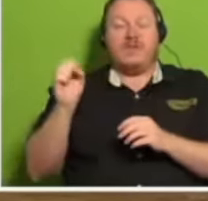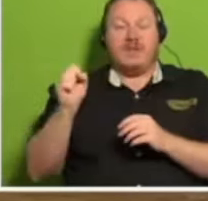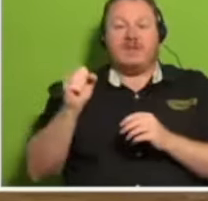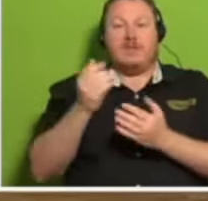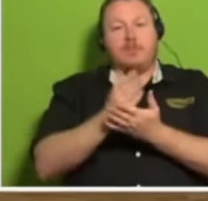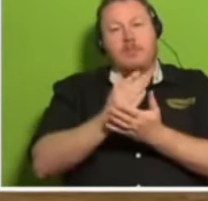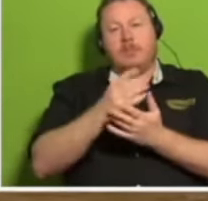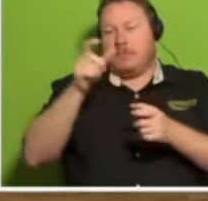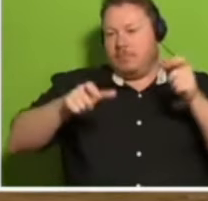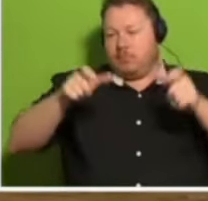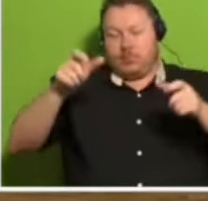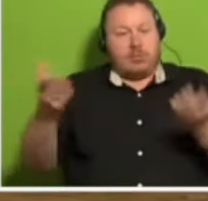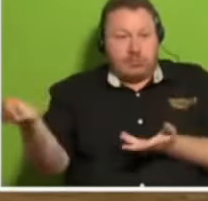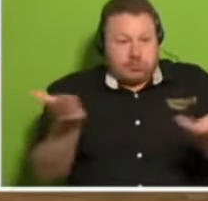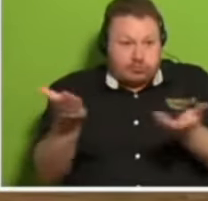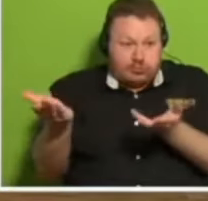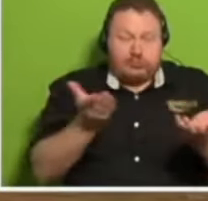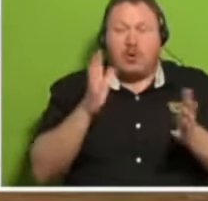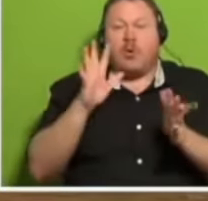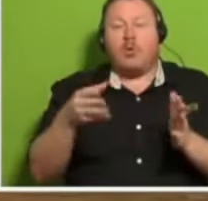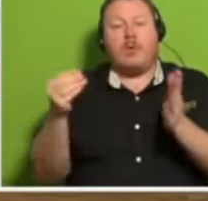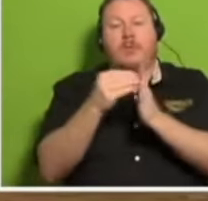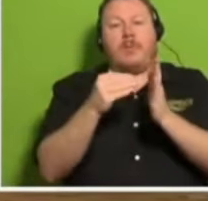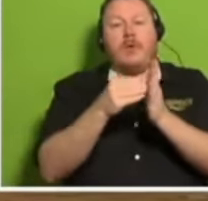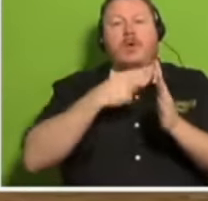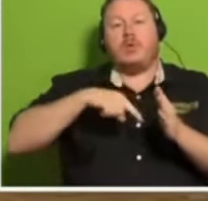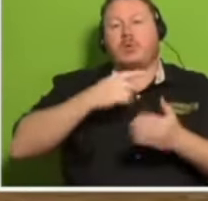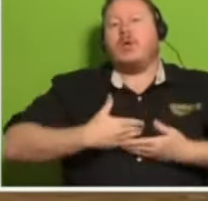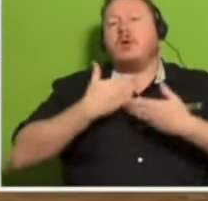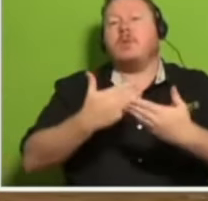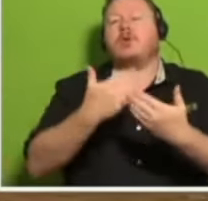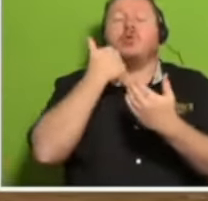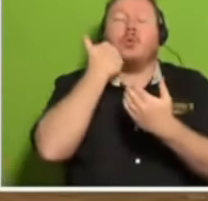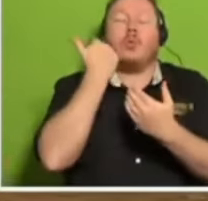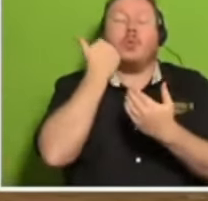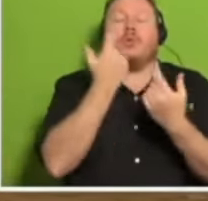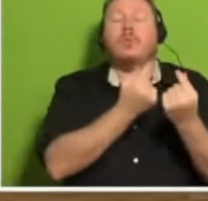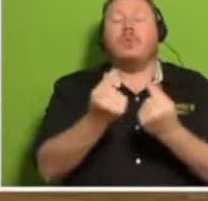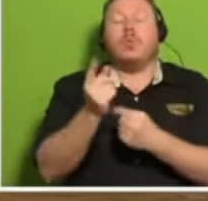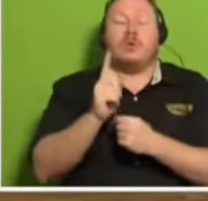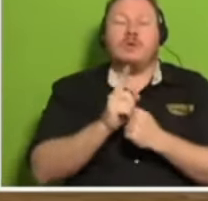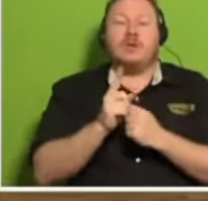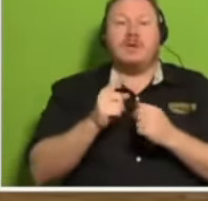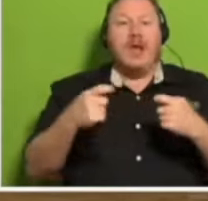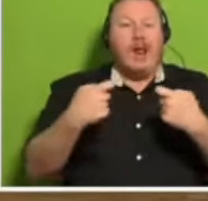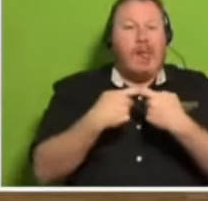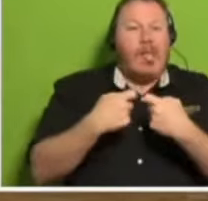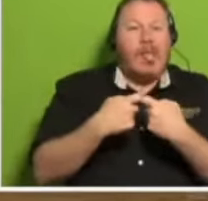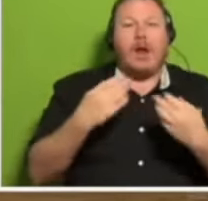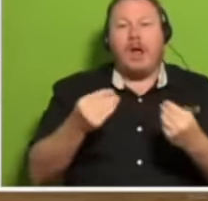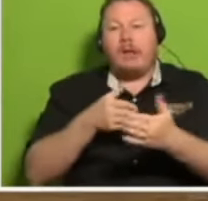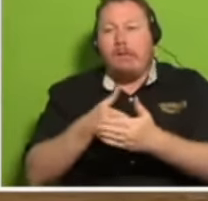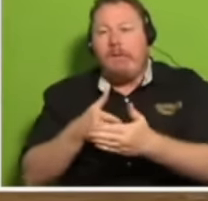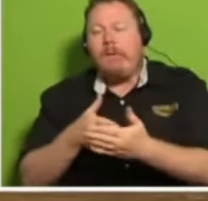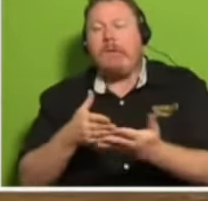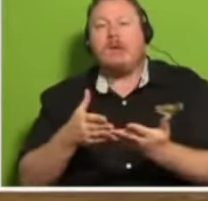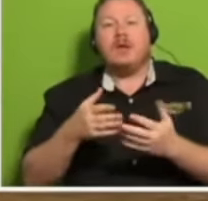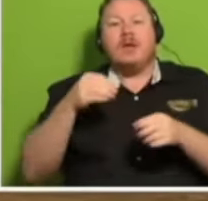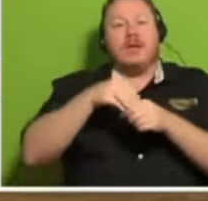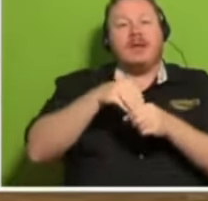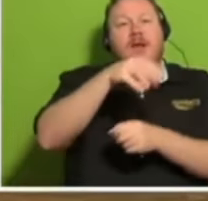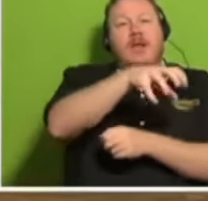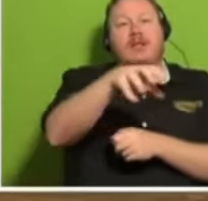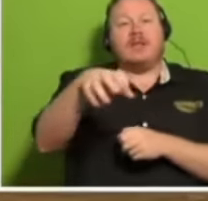weeks. Our approach, and it is one that we are determined to realizing, is that disputes and deadlocks amongst our